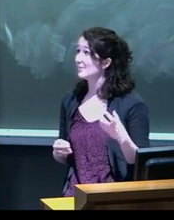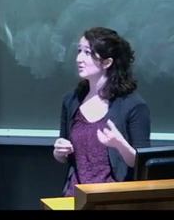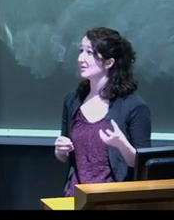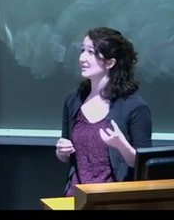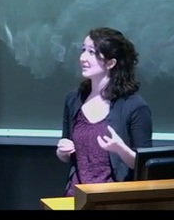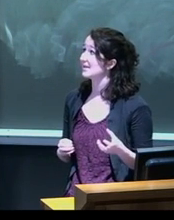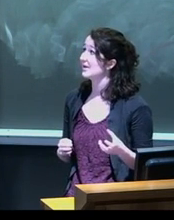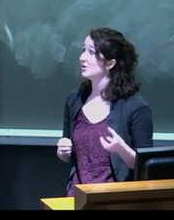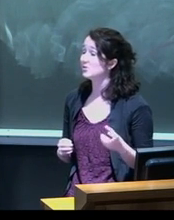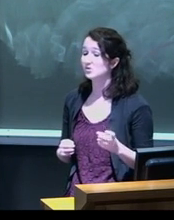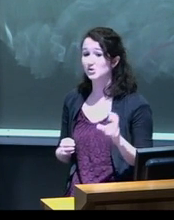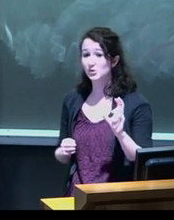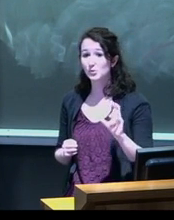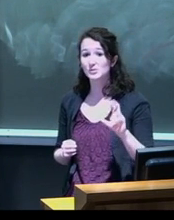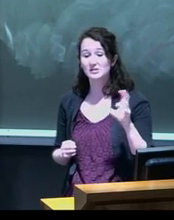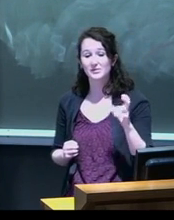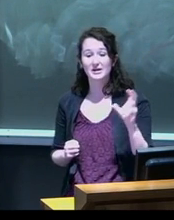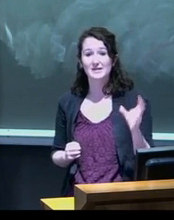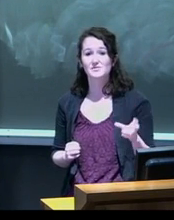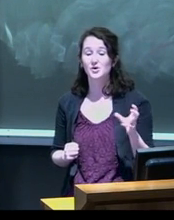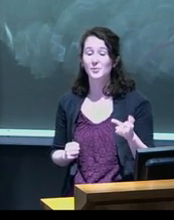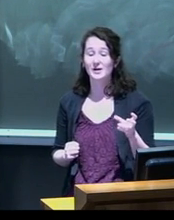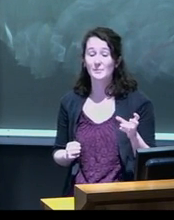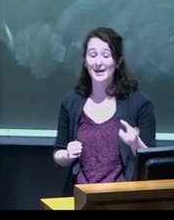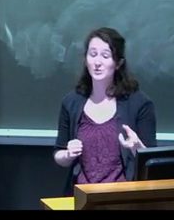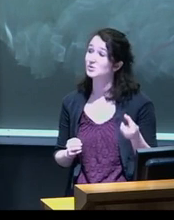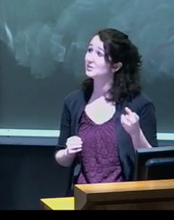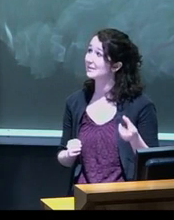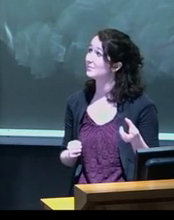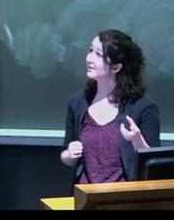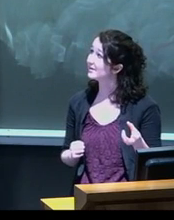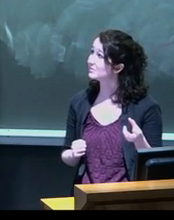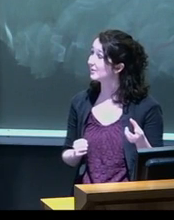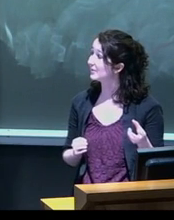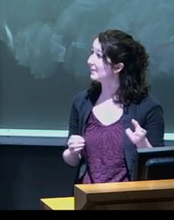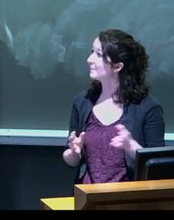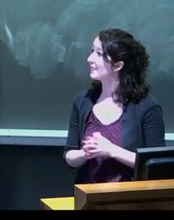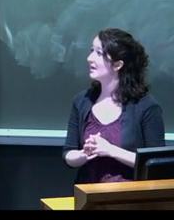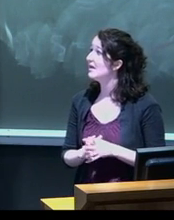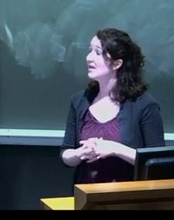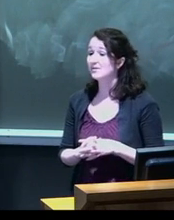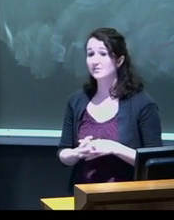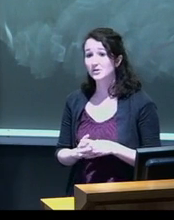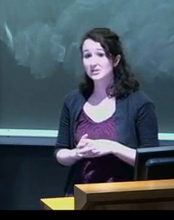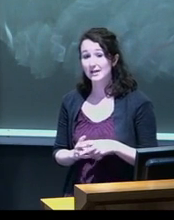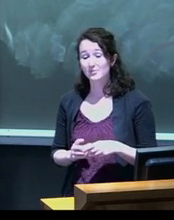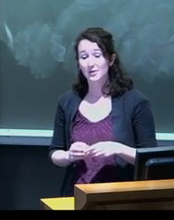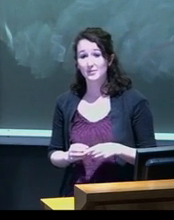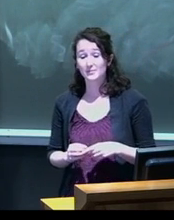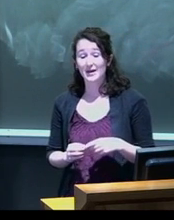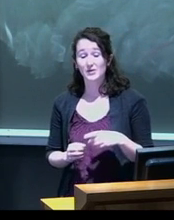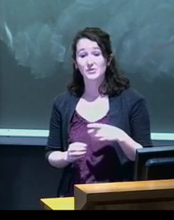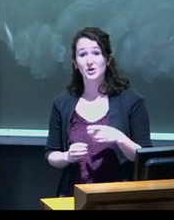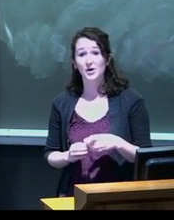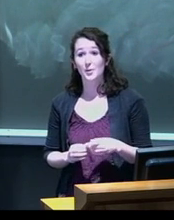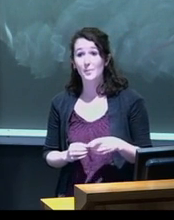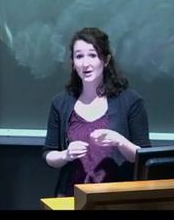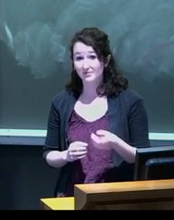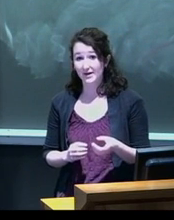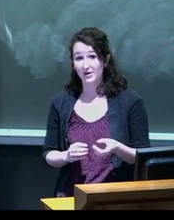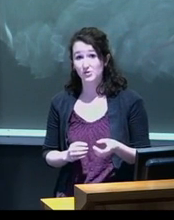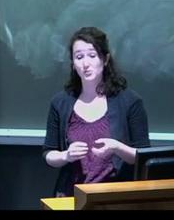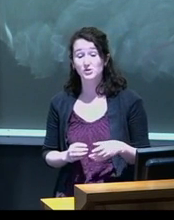function demonstrates this, and I'll use two different kinds of non-manuals to exemplify this property. The first type of non-manuals